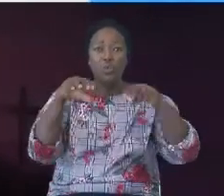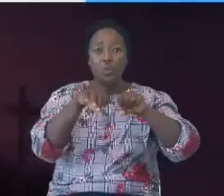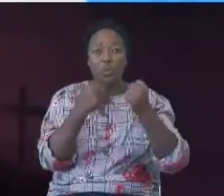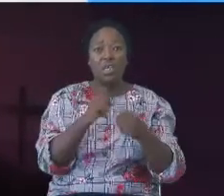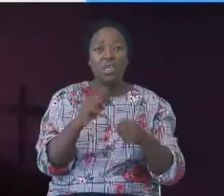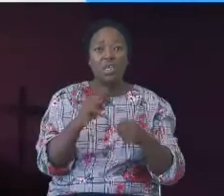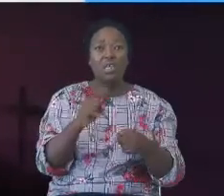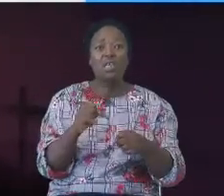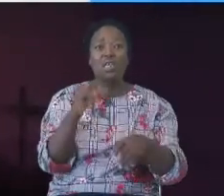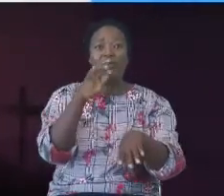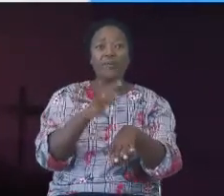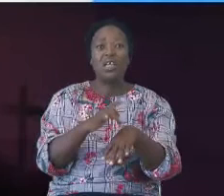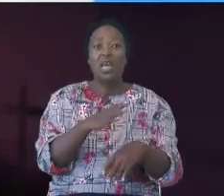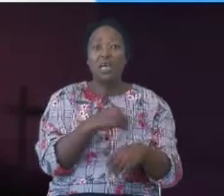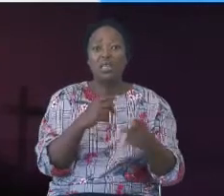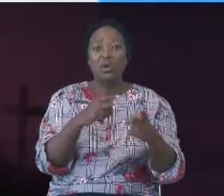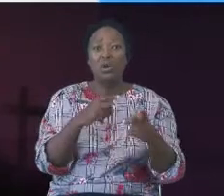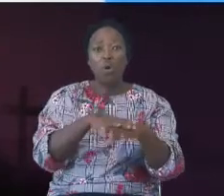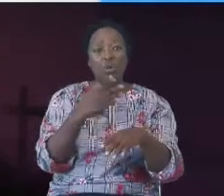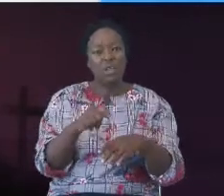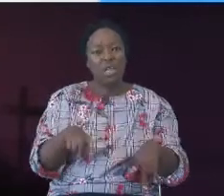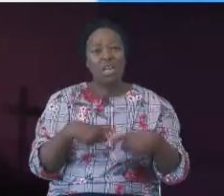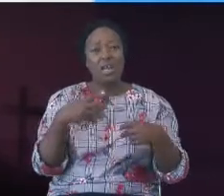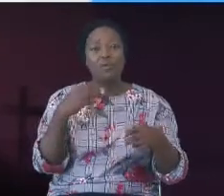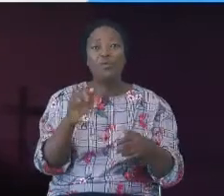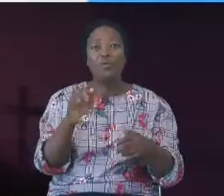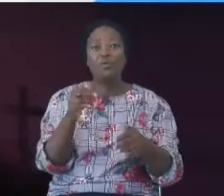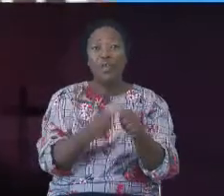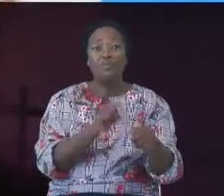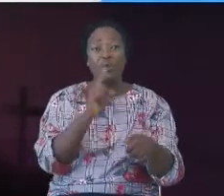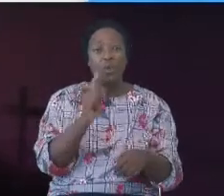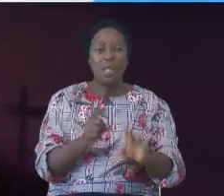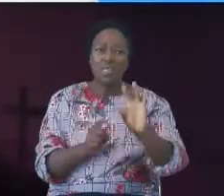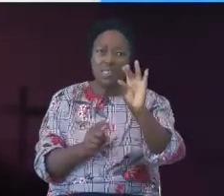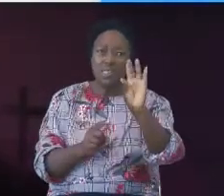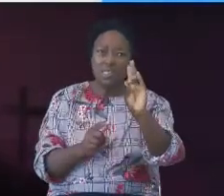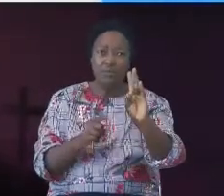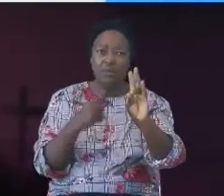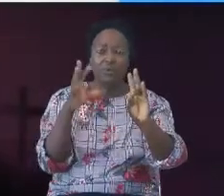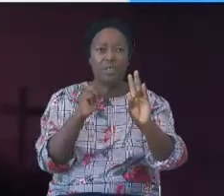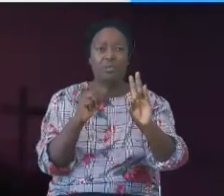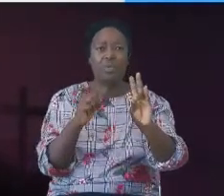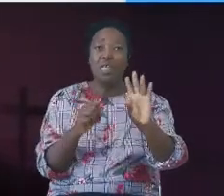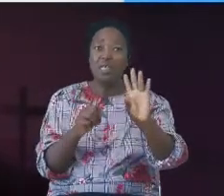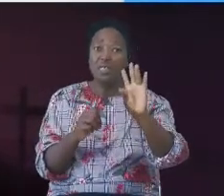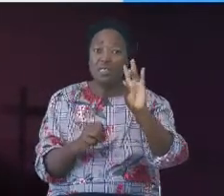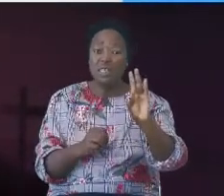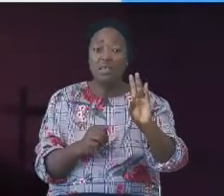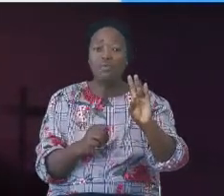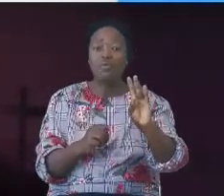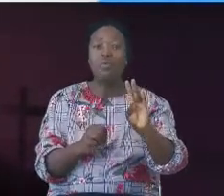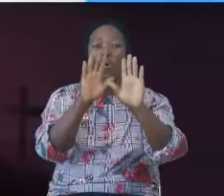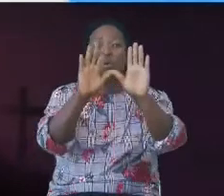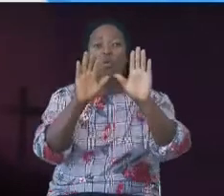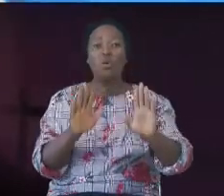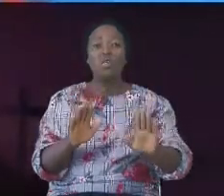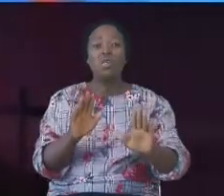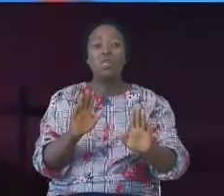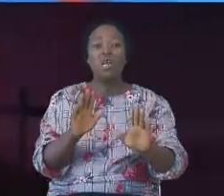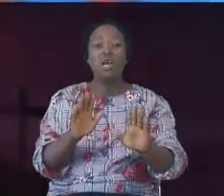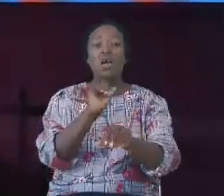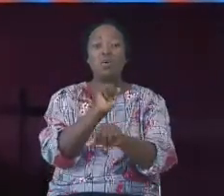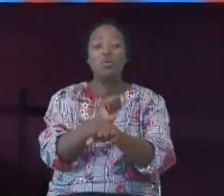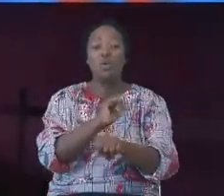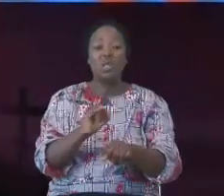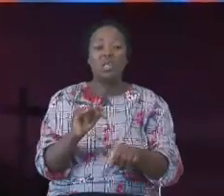power, having authority, having a yoke-breaking effect on the life of everyone.